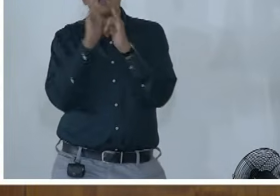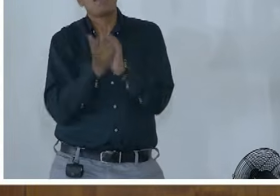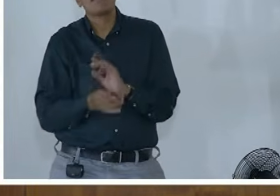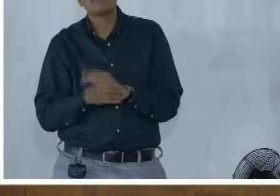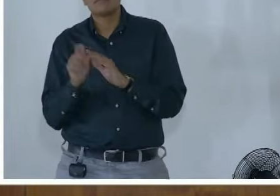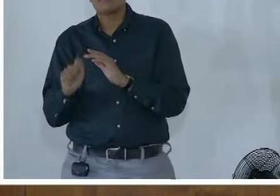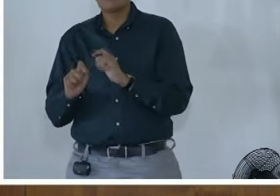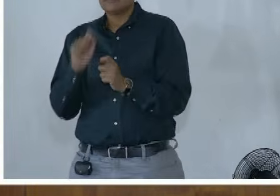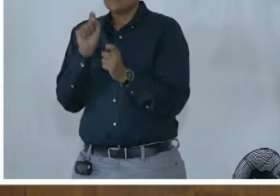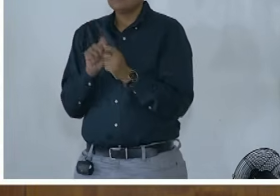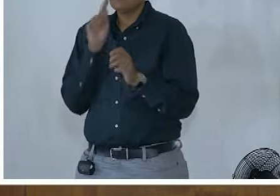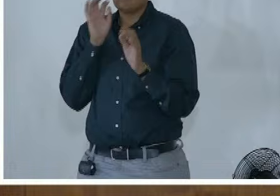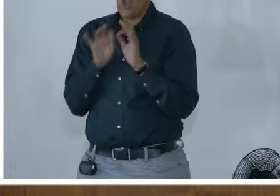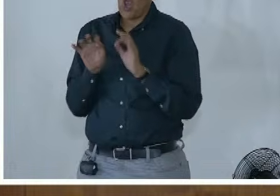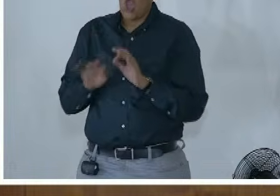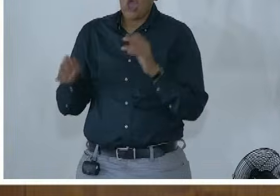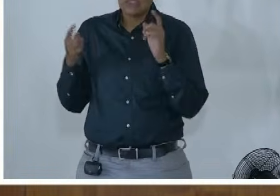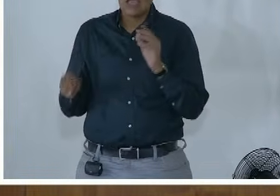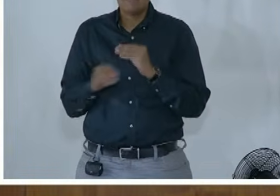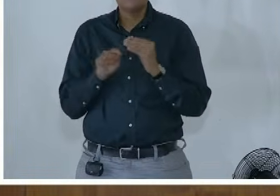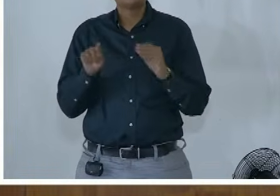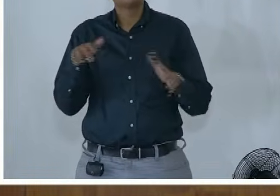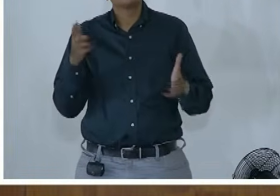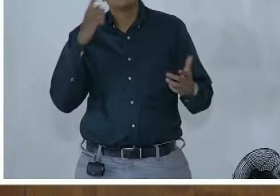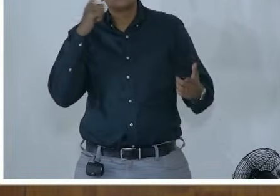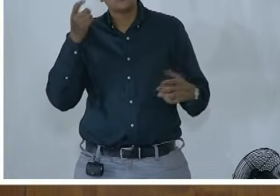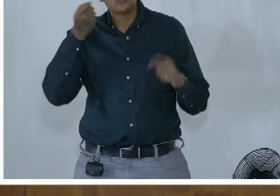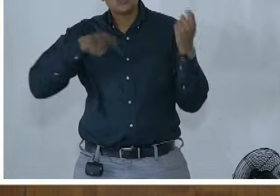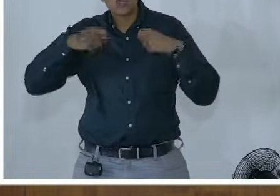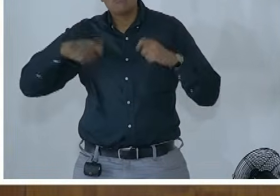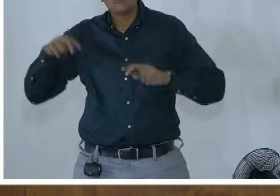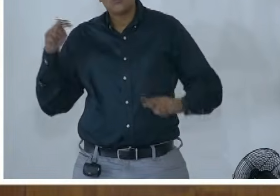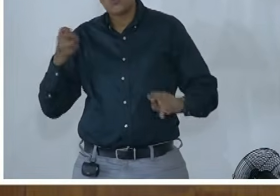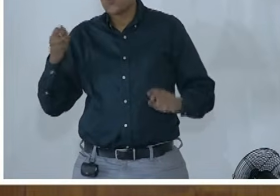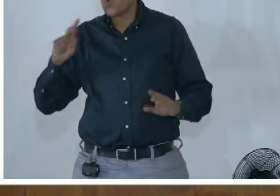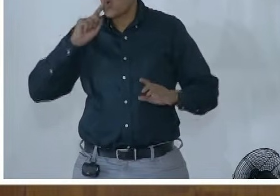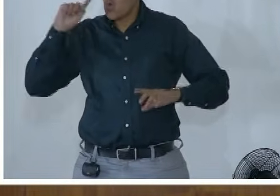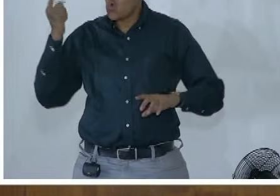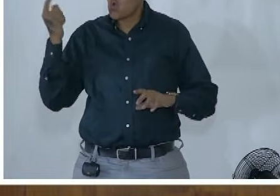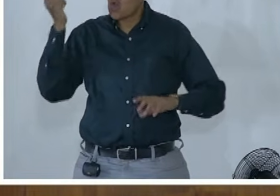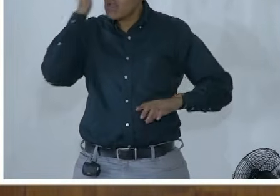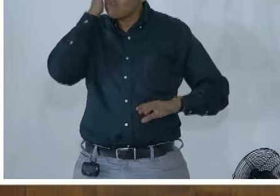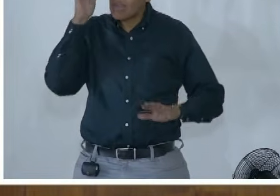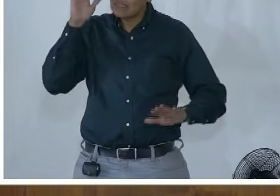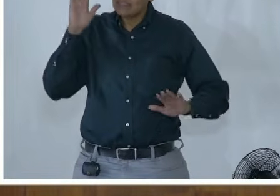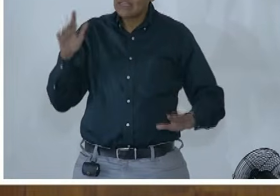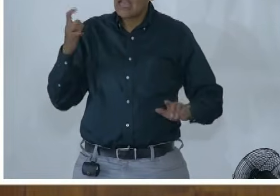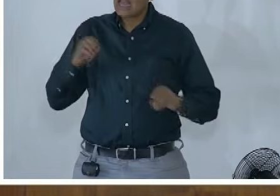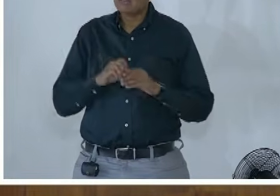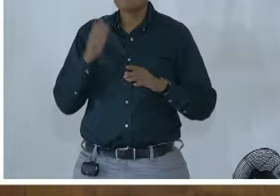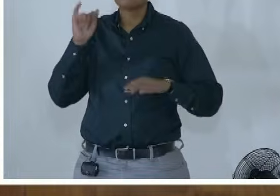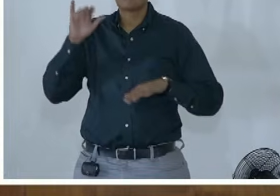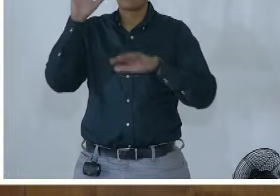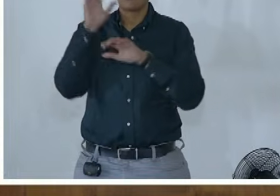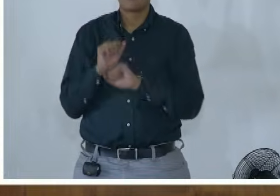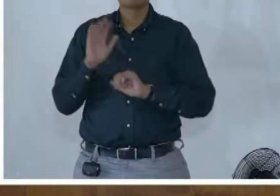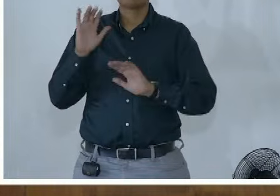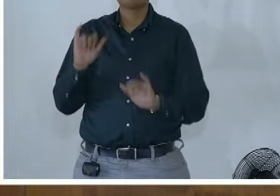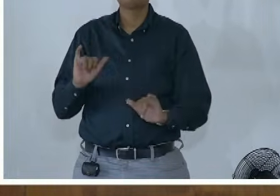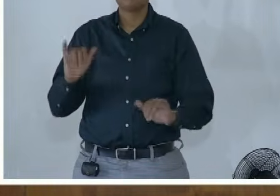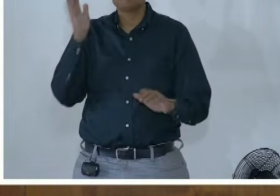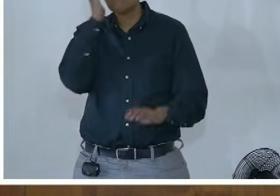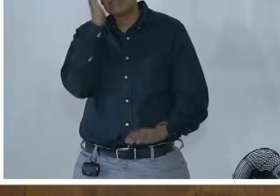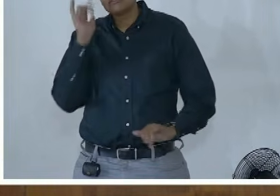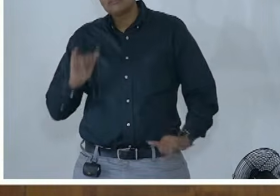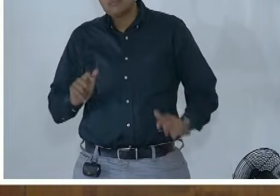this particular clause to substitute ordinarily resident instead of habitually resident.